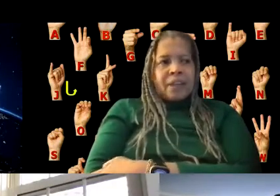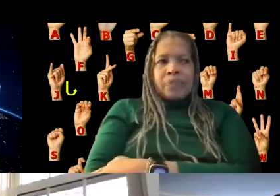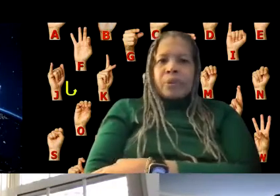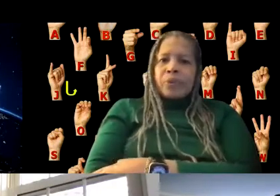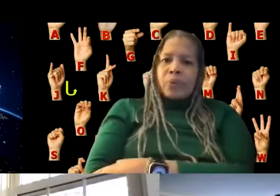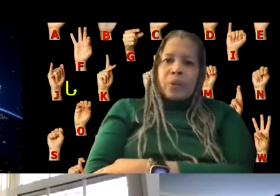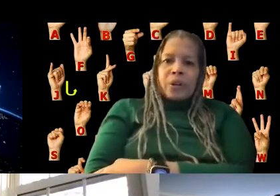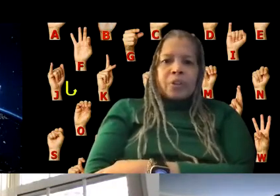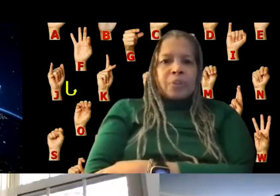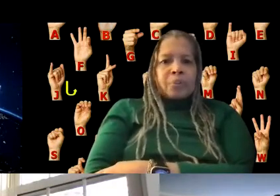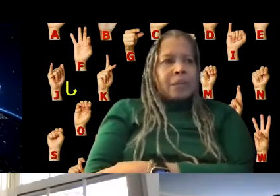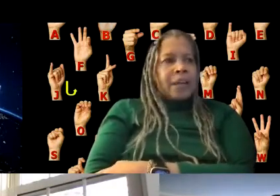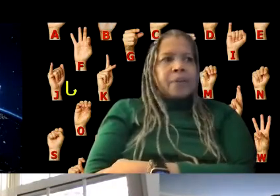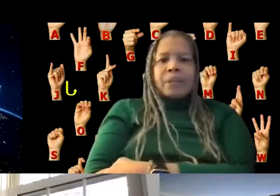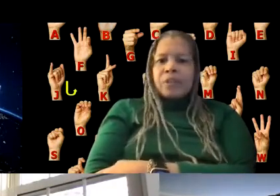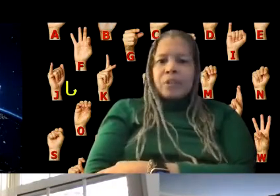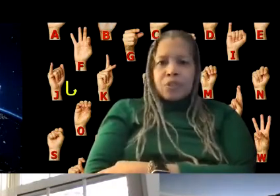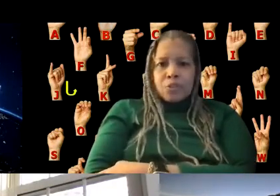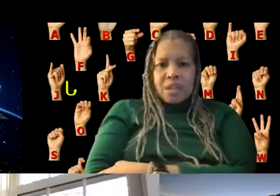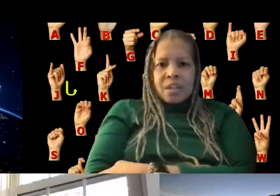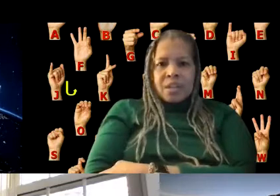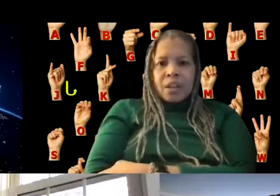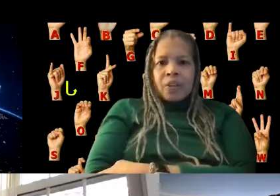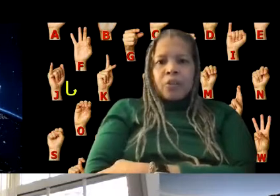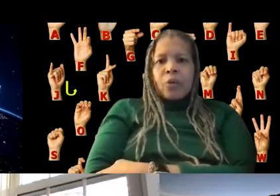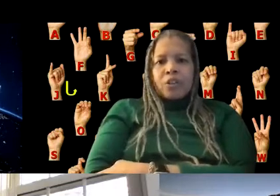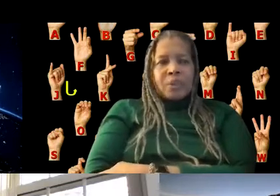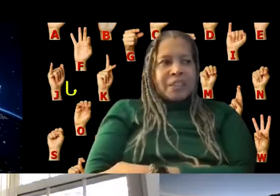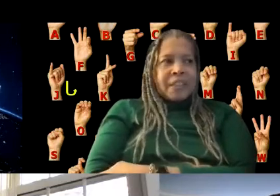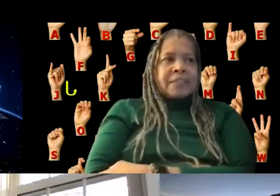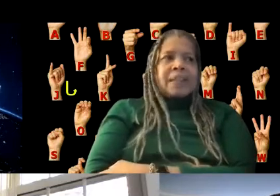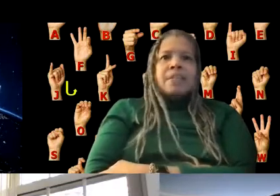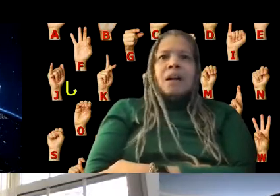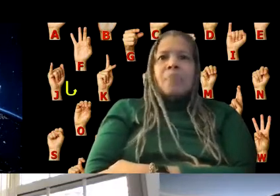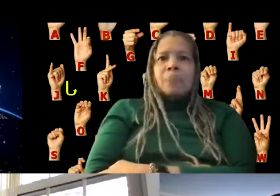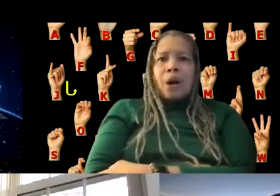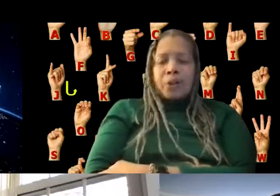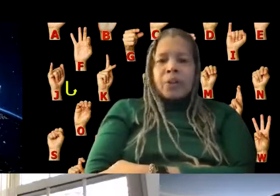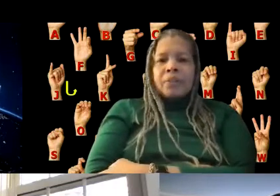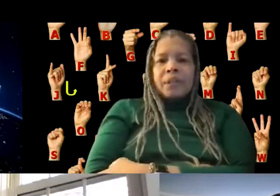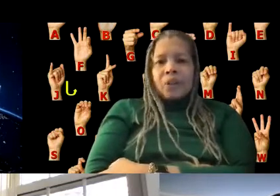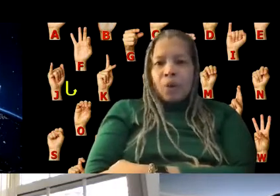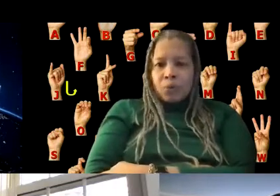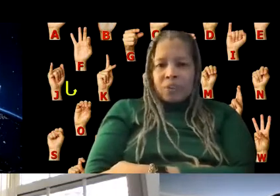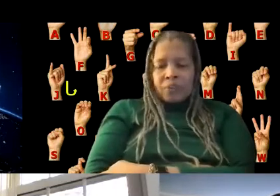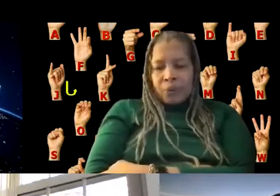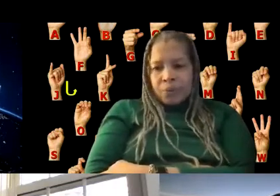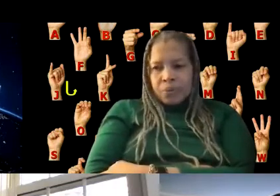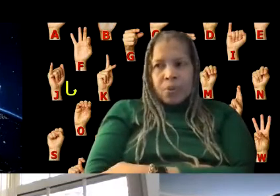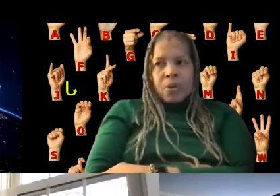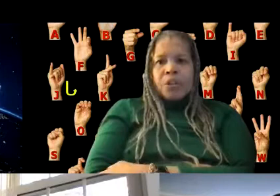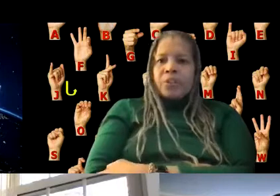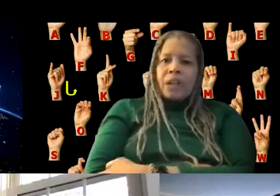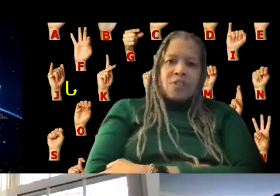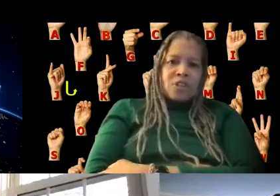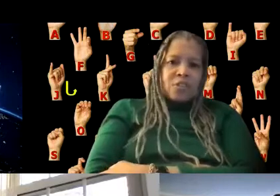daily life, whether you're work or you're at play or whatever you're doing, you are doing things that is broader than the whole of you.